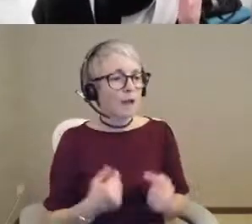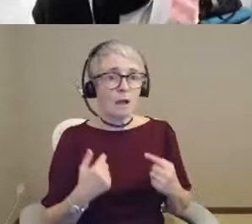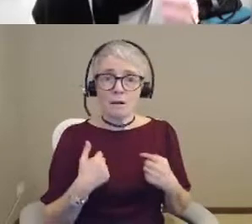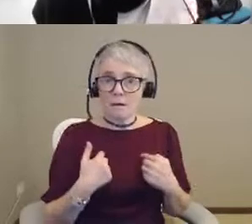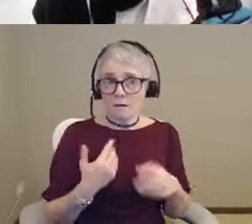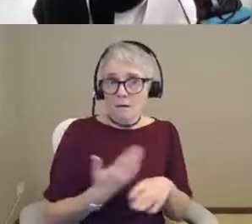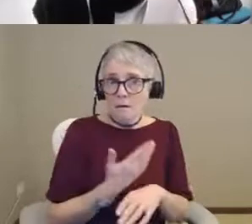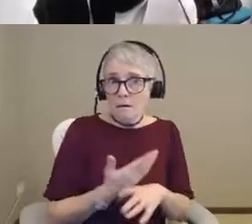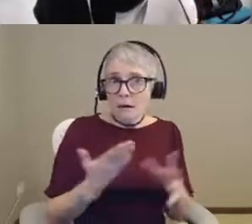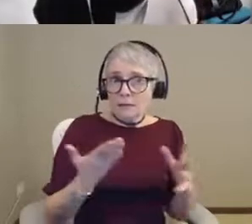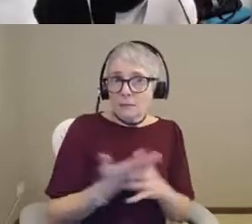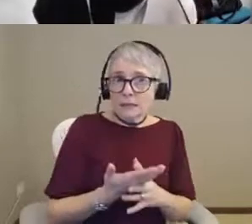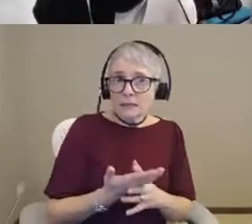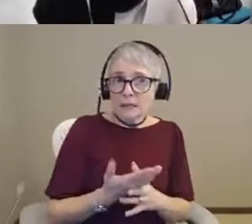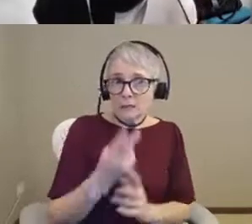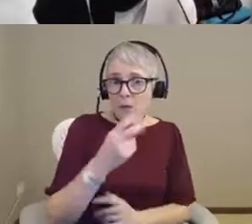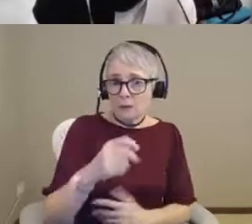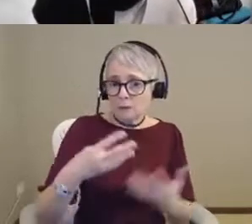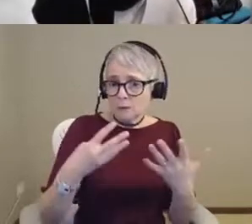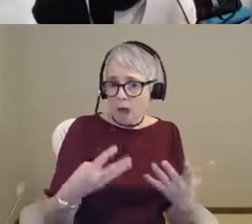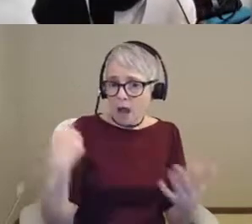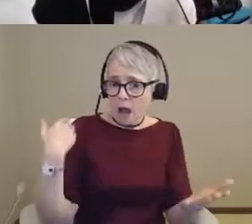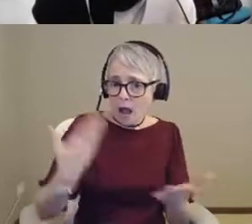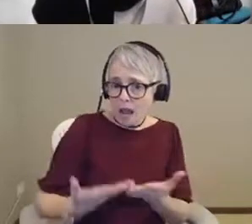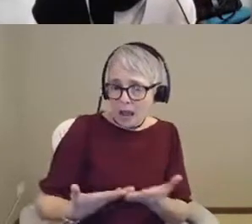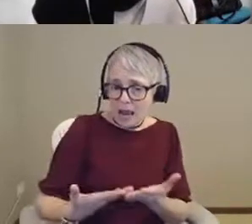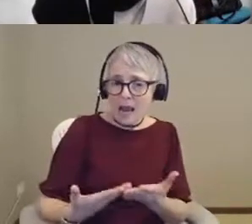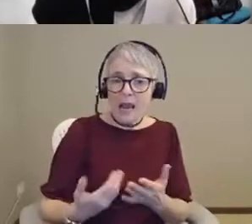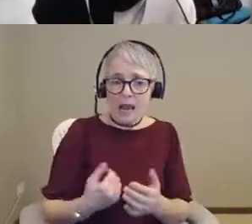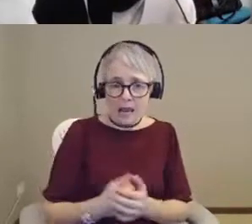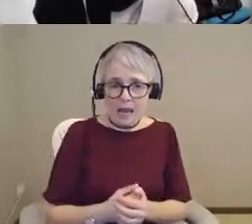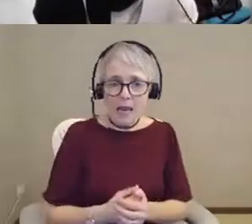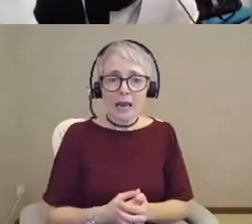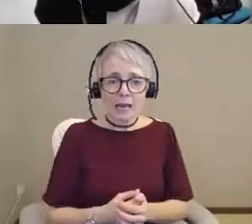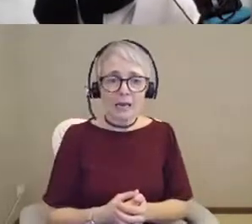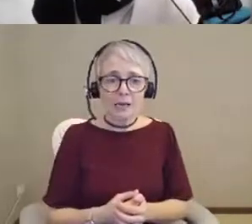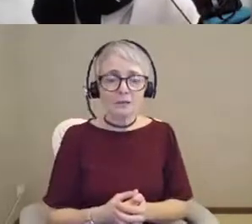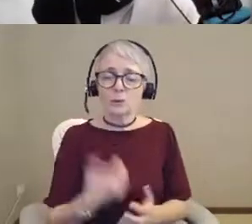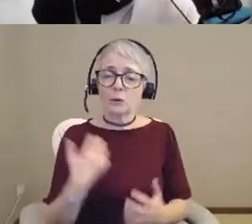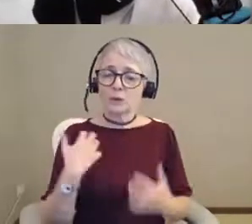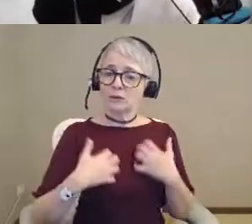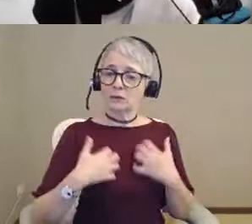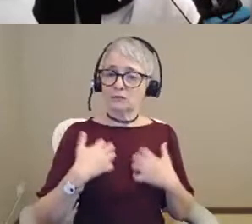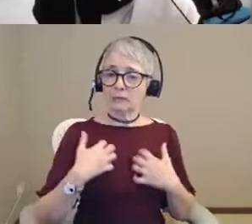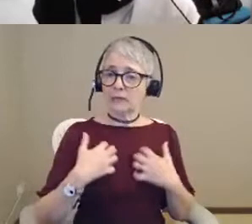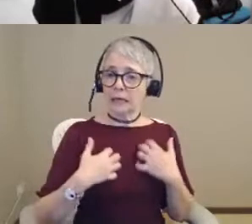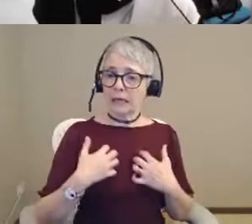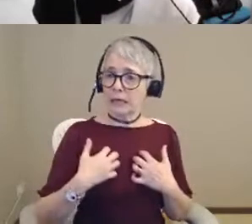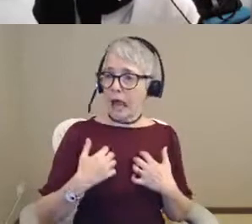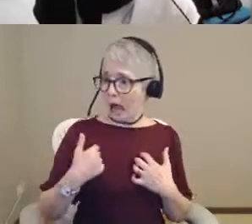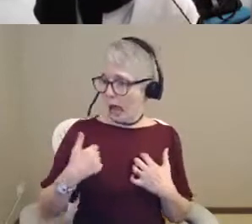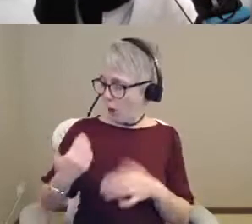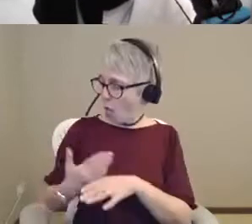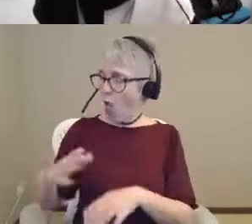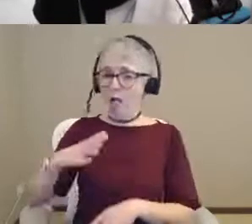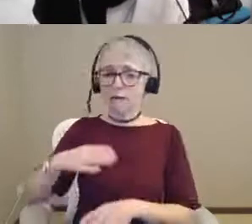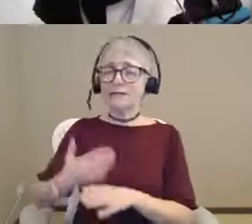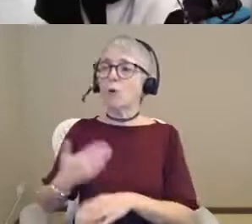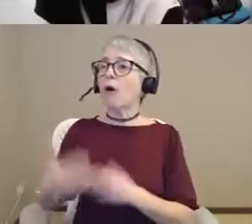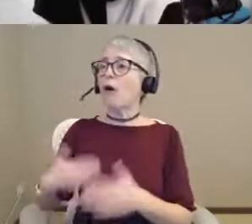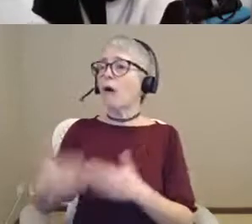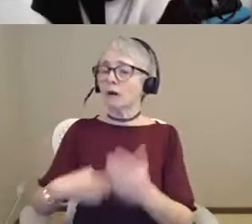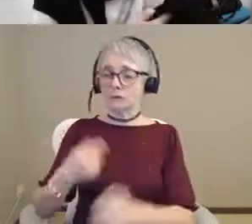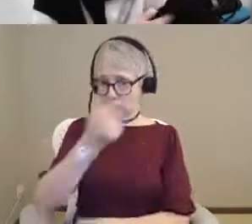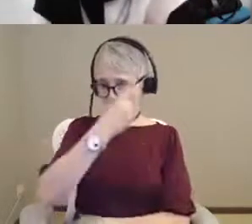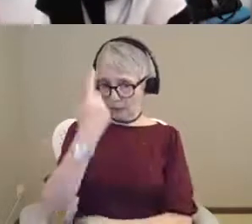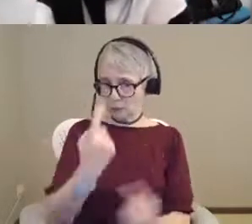since 2009, which is interesting that I made it halfway through my eLearning career without even knowing it was a thing. And have been working ever since